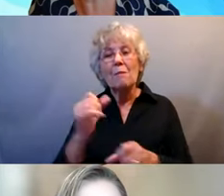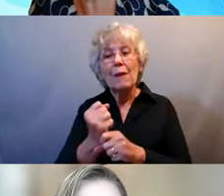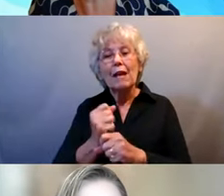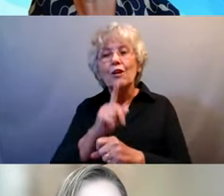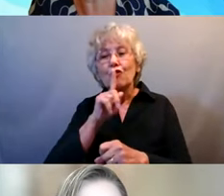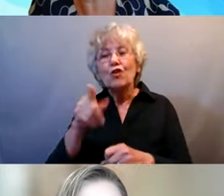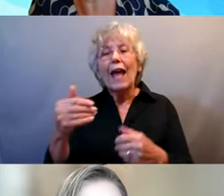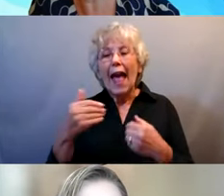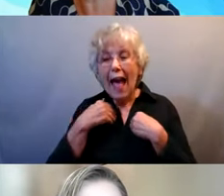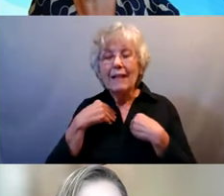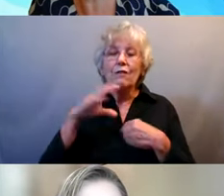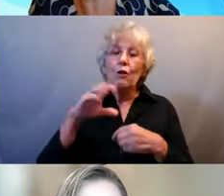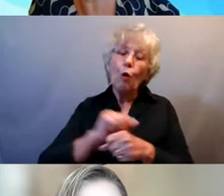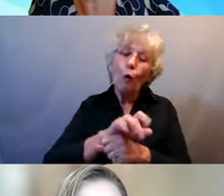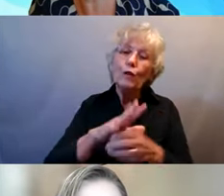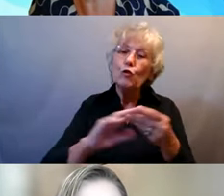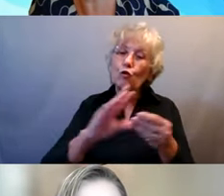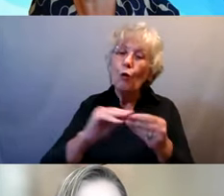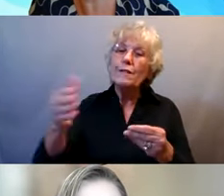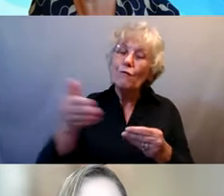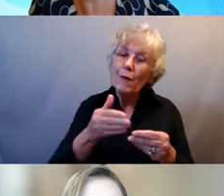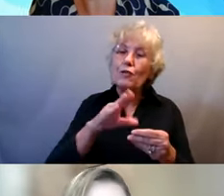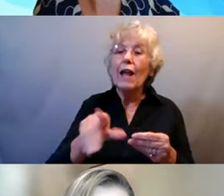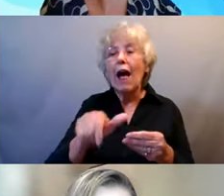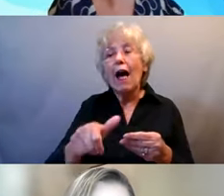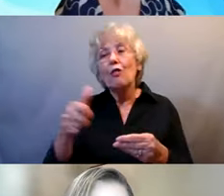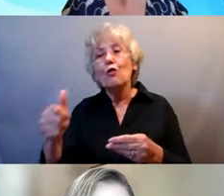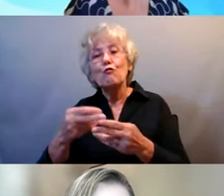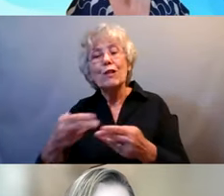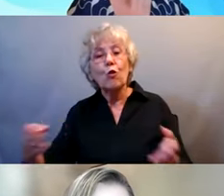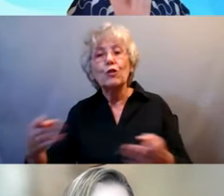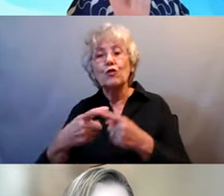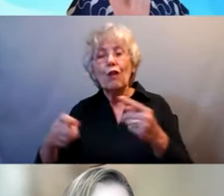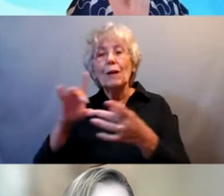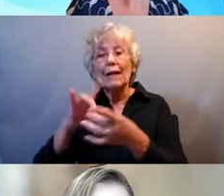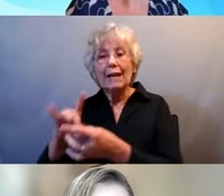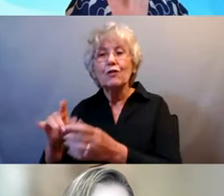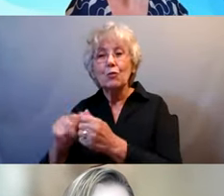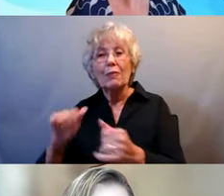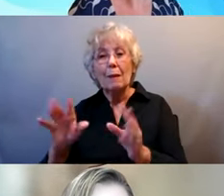Stories invitation and other resources from connections from the meeting. Thank you.